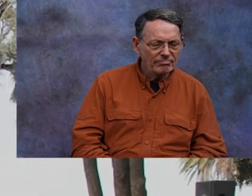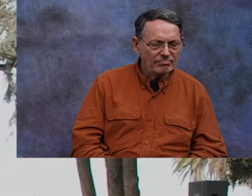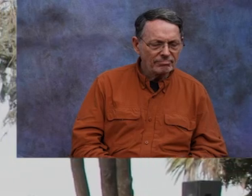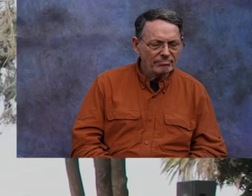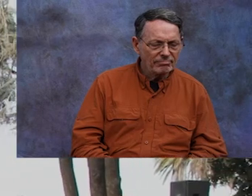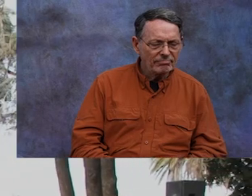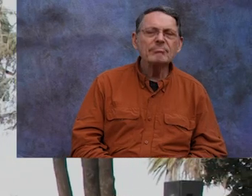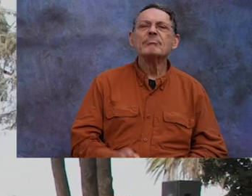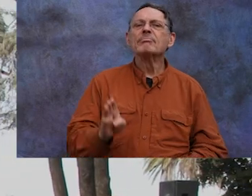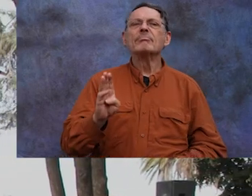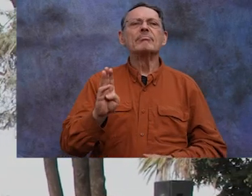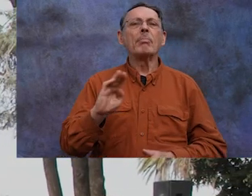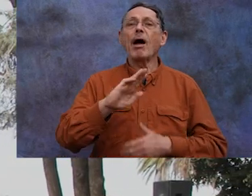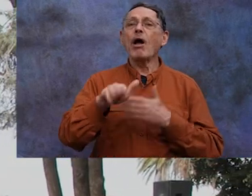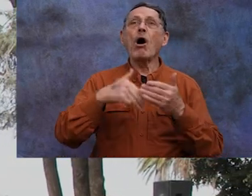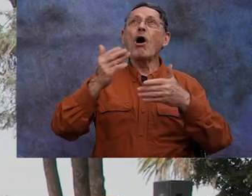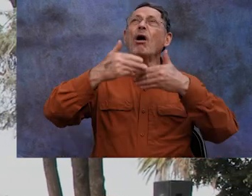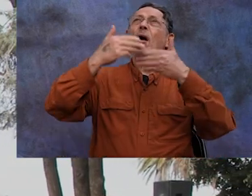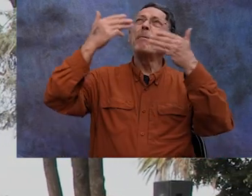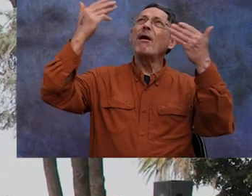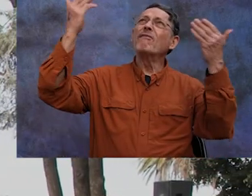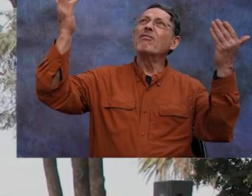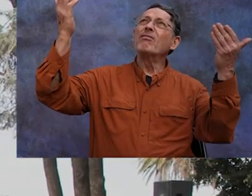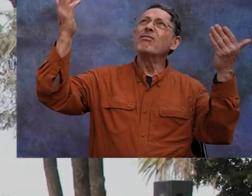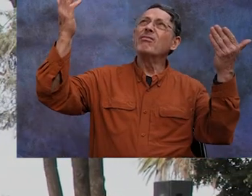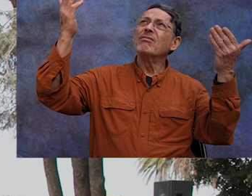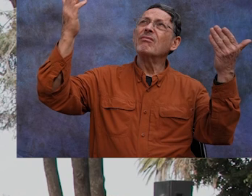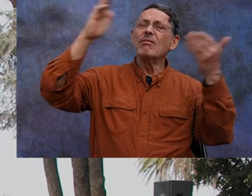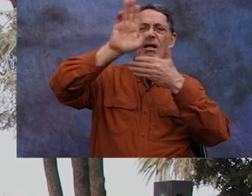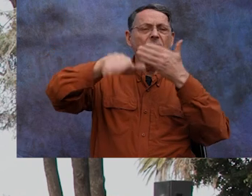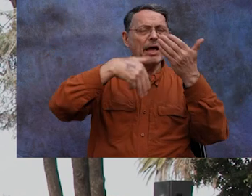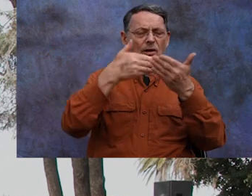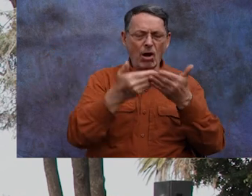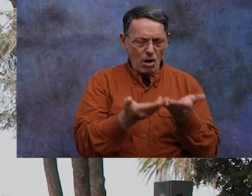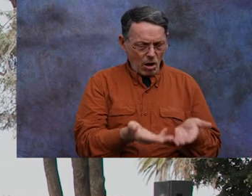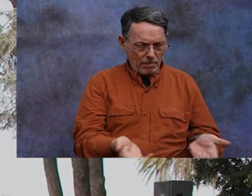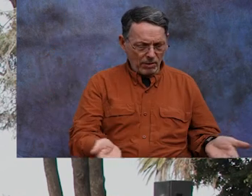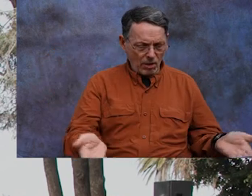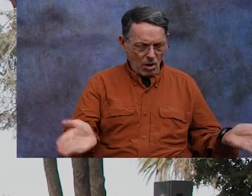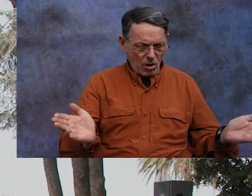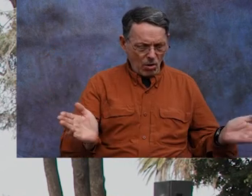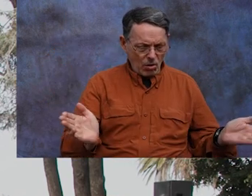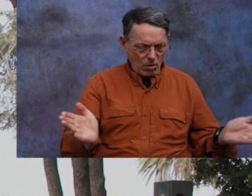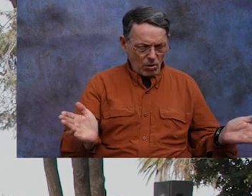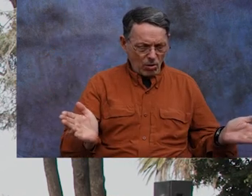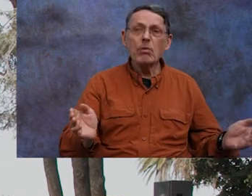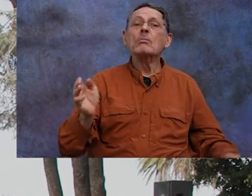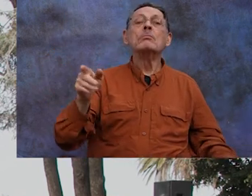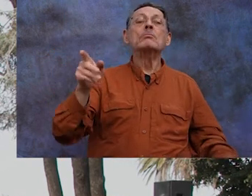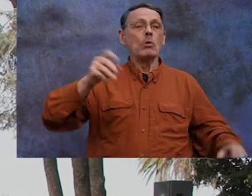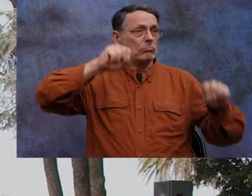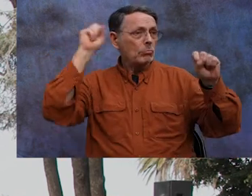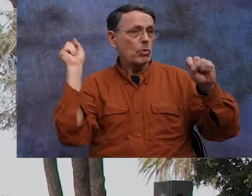By all that is above and all that is below, the circle is